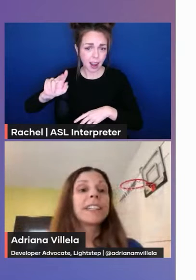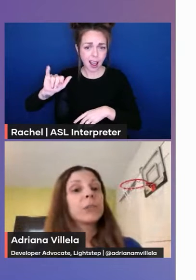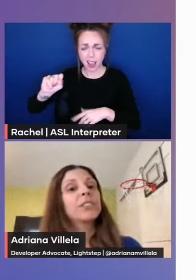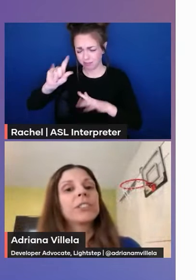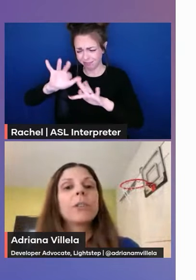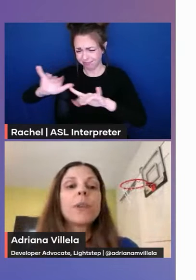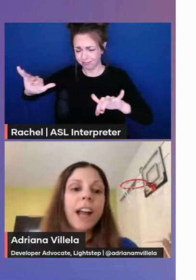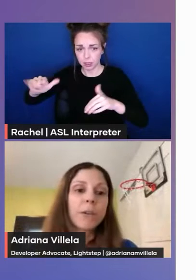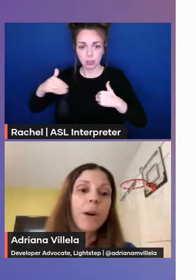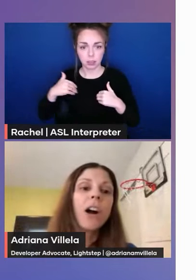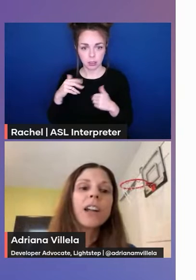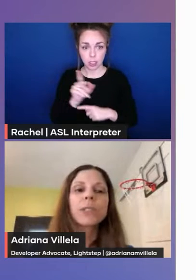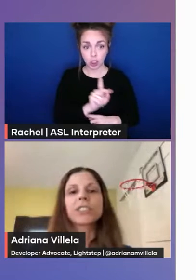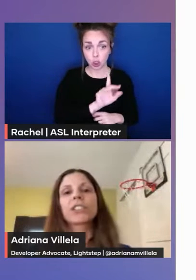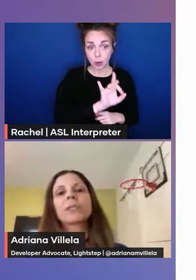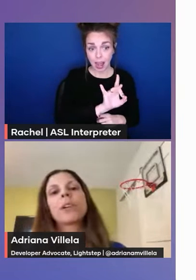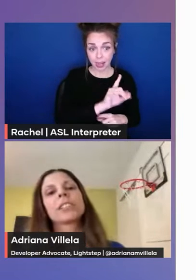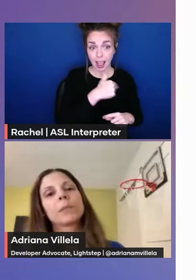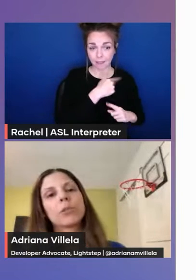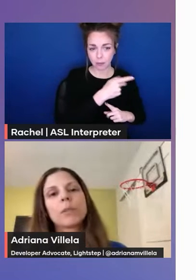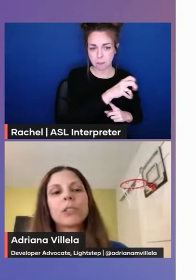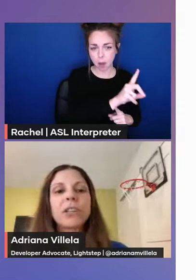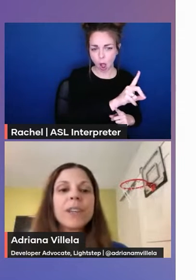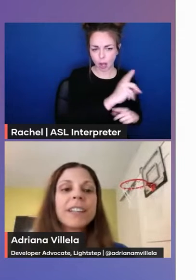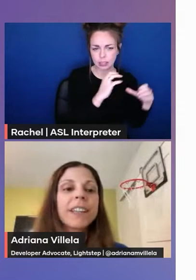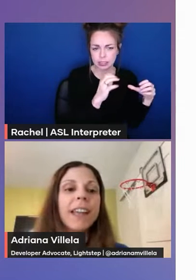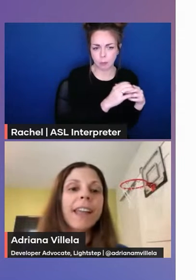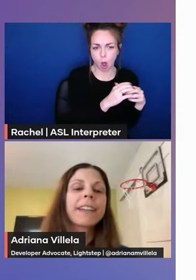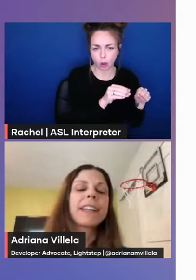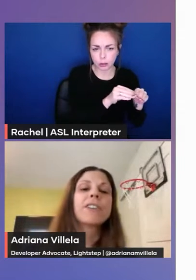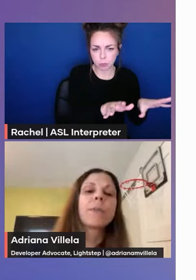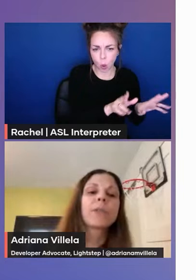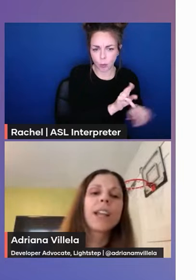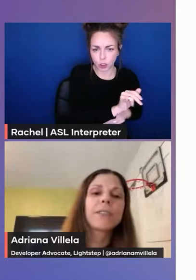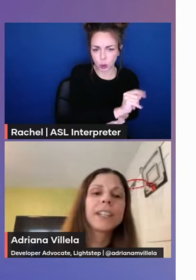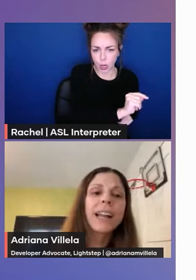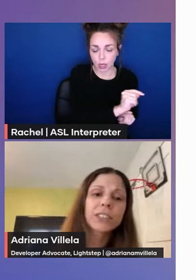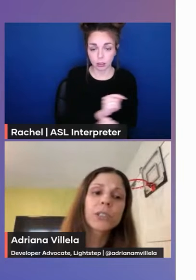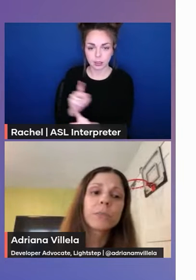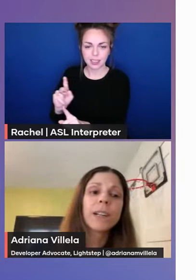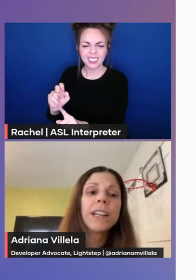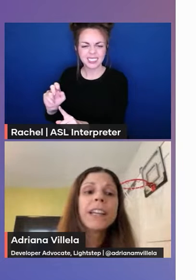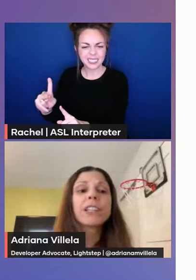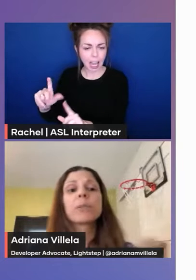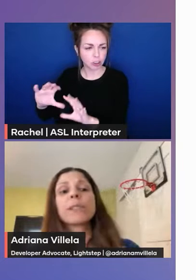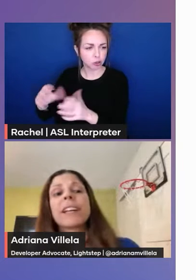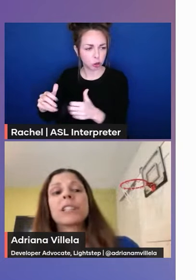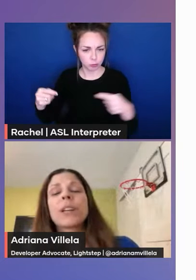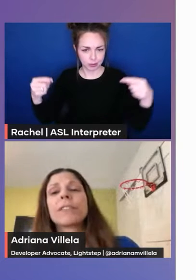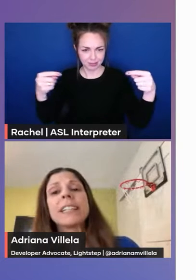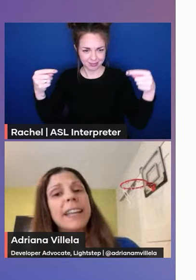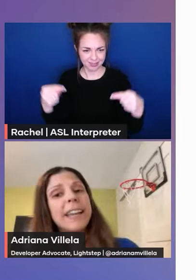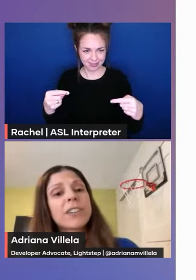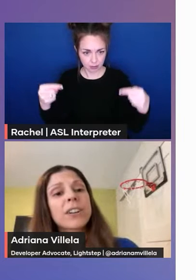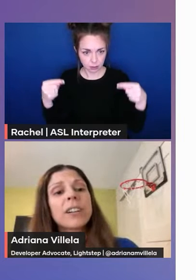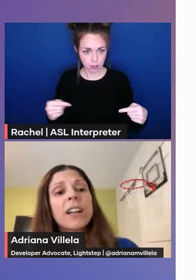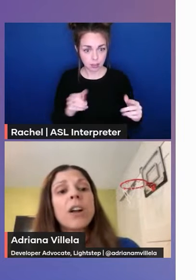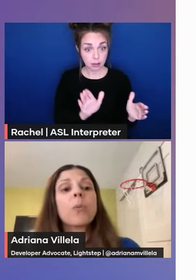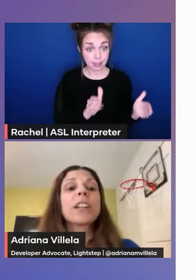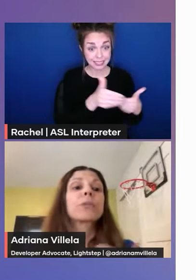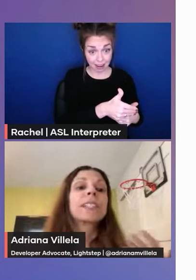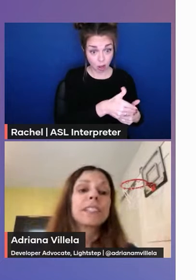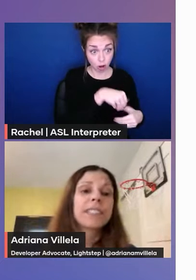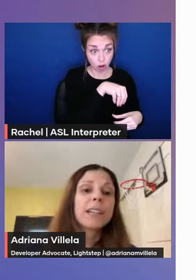In Kubernetes, which we have a pod, which is our smallest deployable unit. And in Nomad, we have a task group. In Kubernetes, we have a